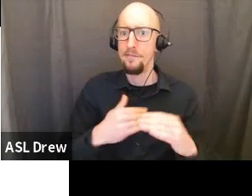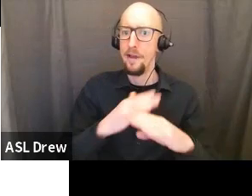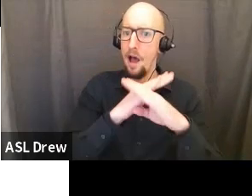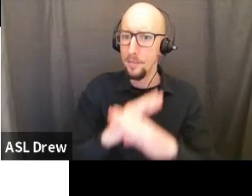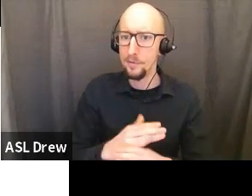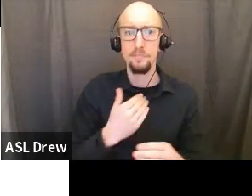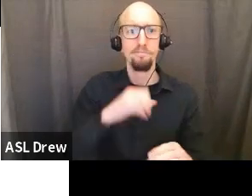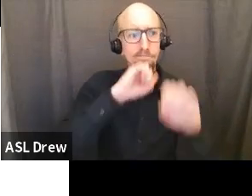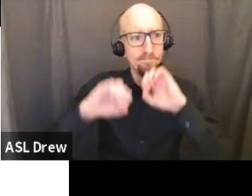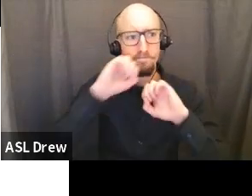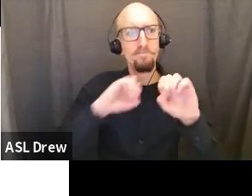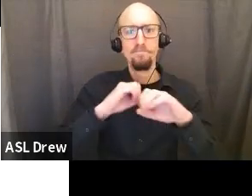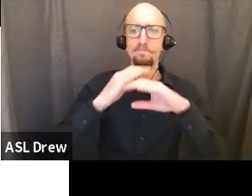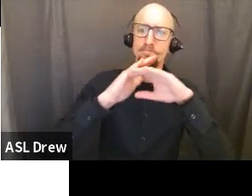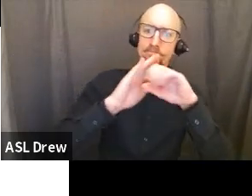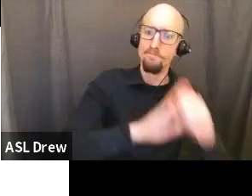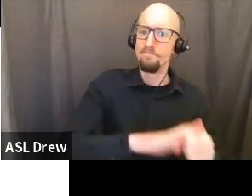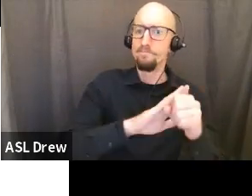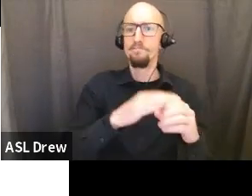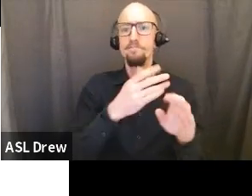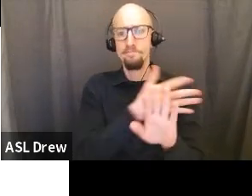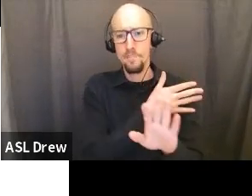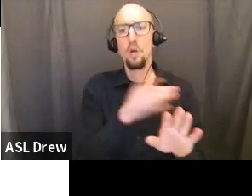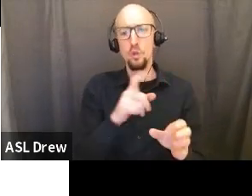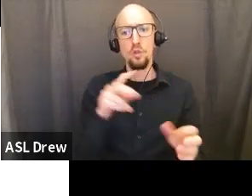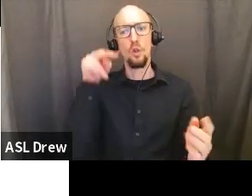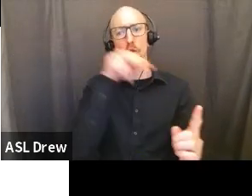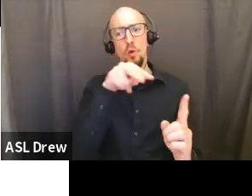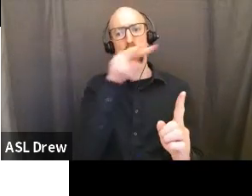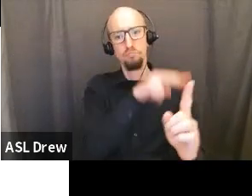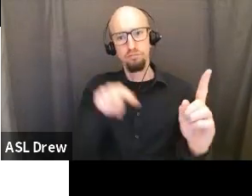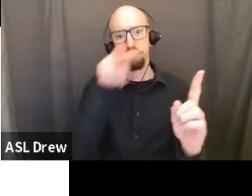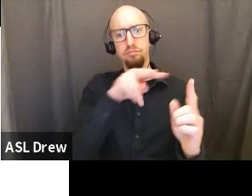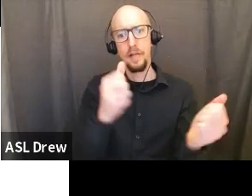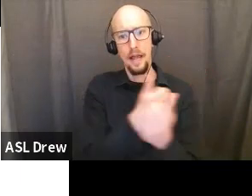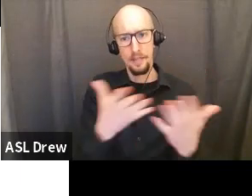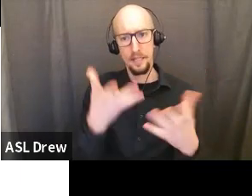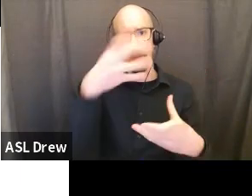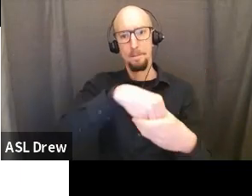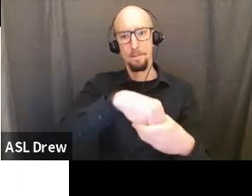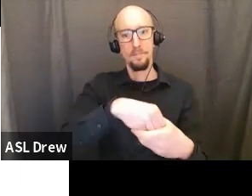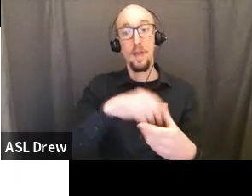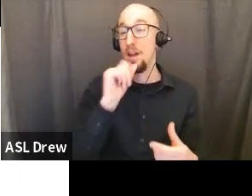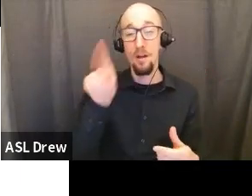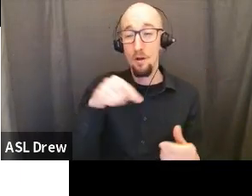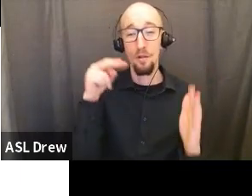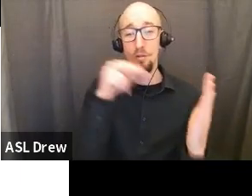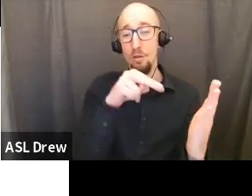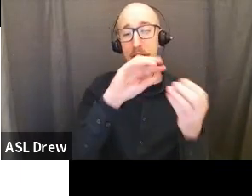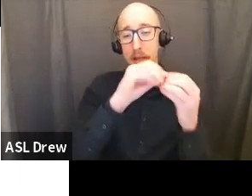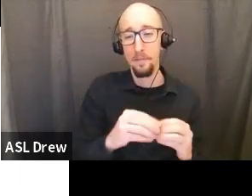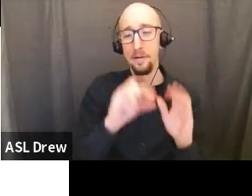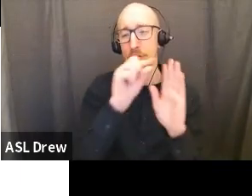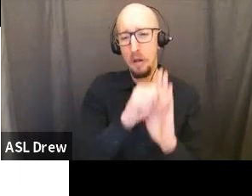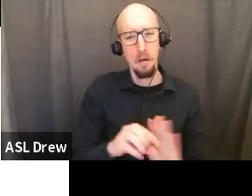her academic record. We shouldn't just look at the finishing point of their academic record,